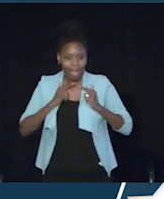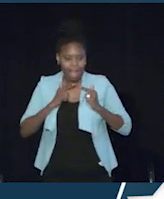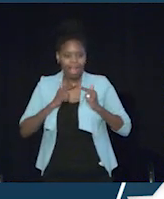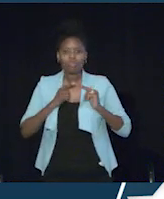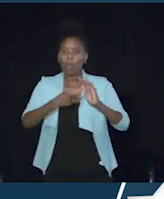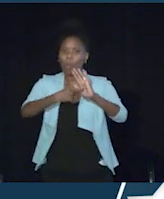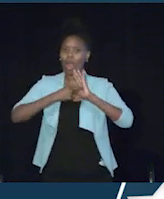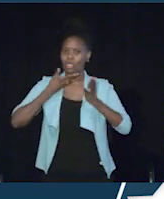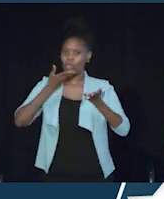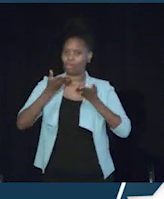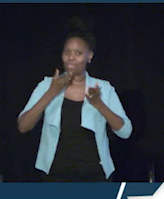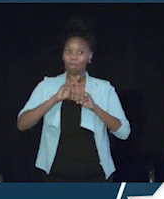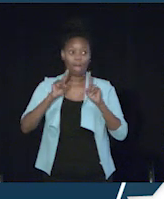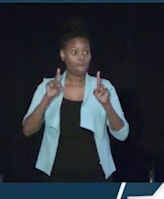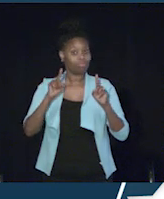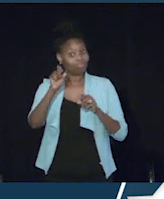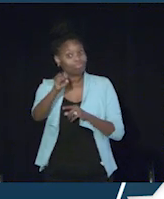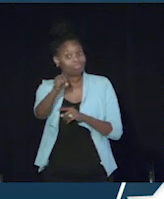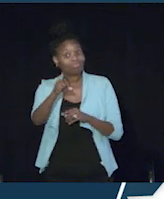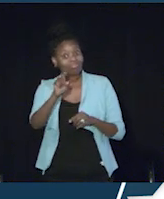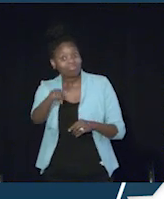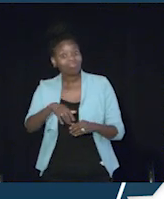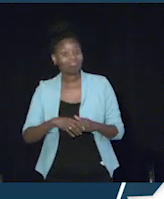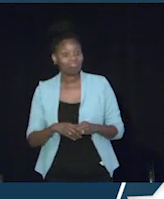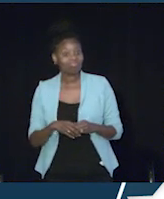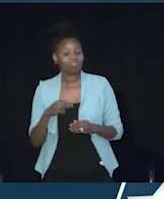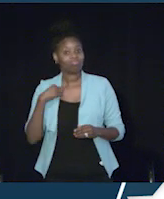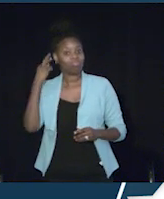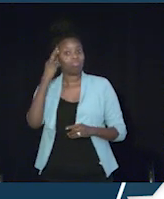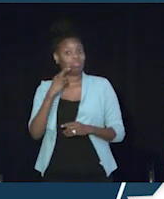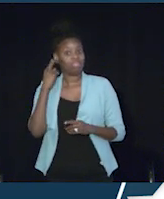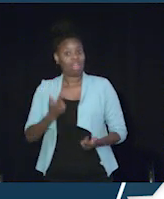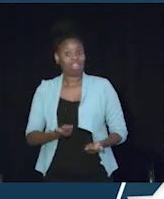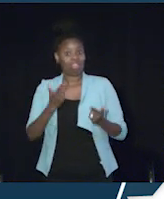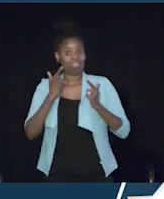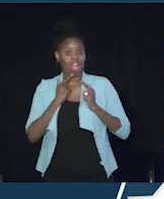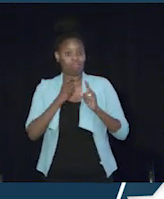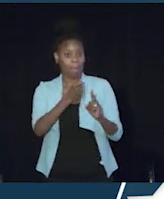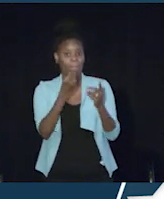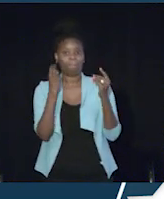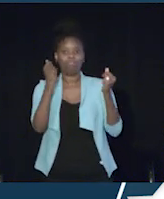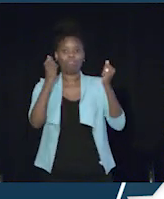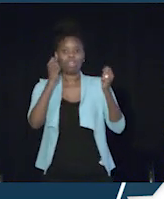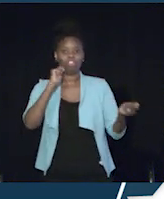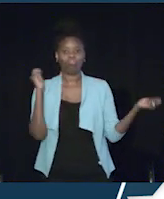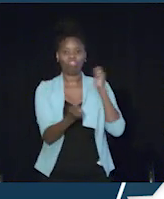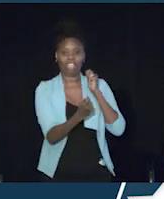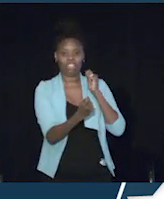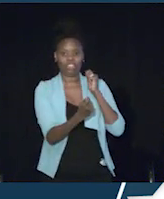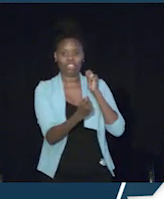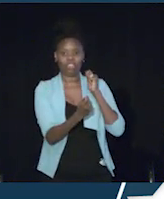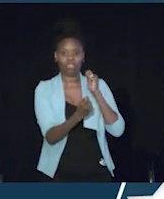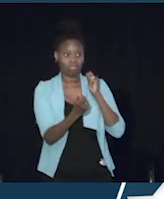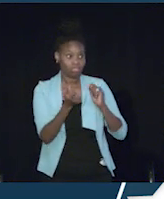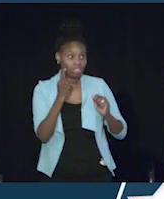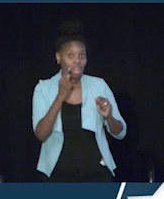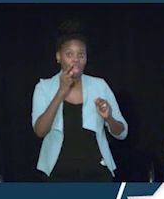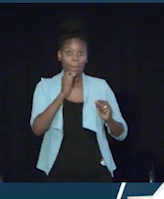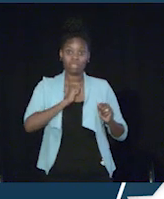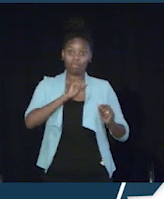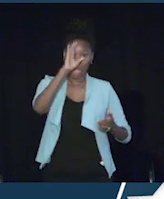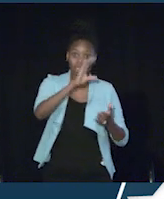did. I learned that life can change you in a second. I'm a husband, a